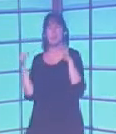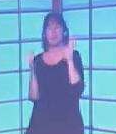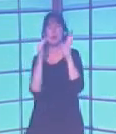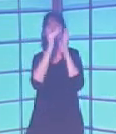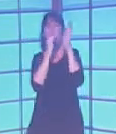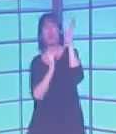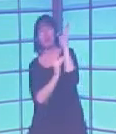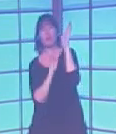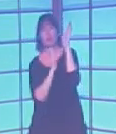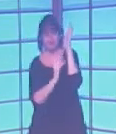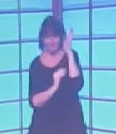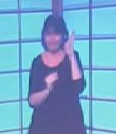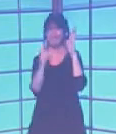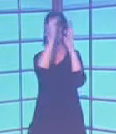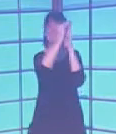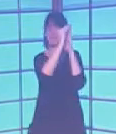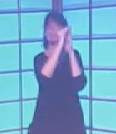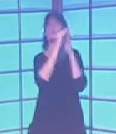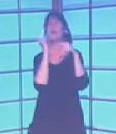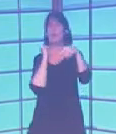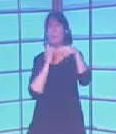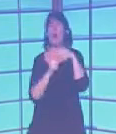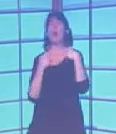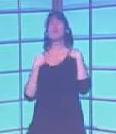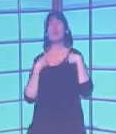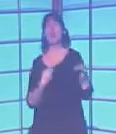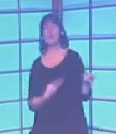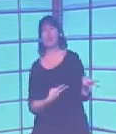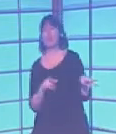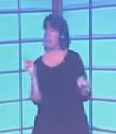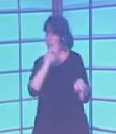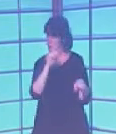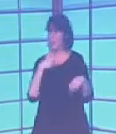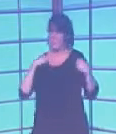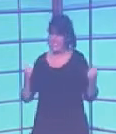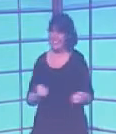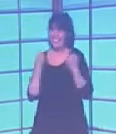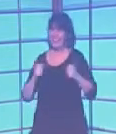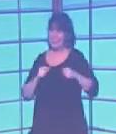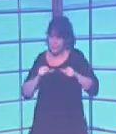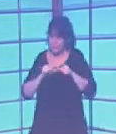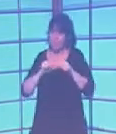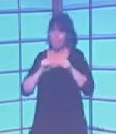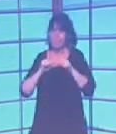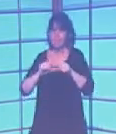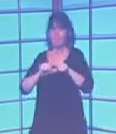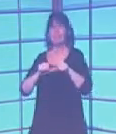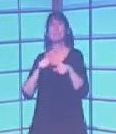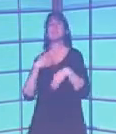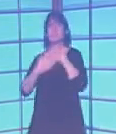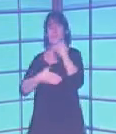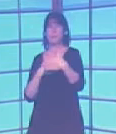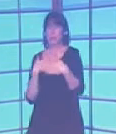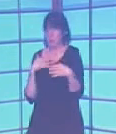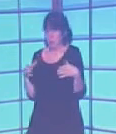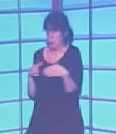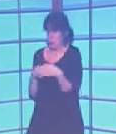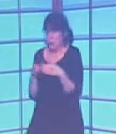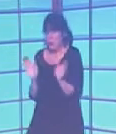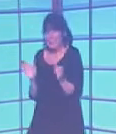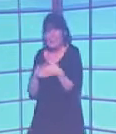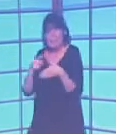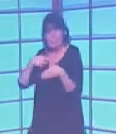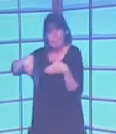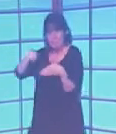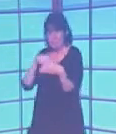laurels. Thanks to a modest amount of funding we have received over the last few years, we have been able to recruit a small team of staff to support our work. Some of you